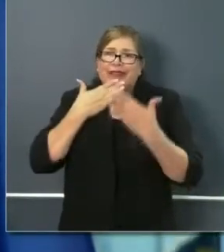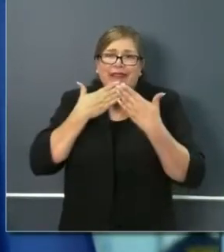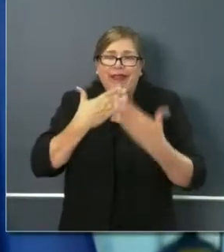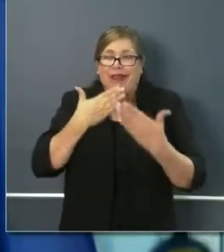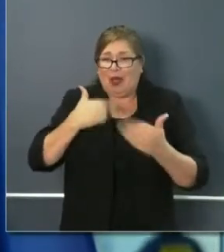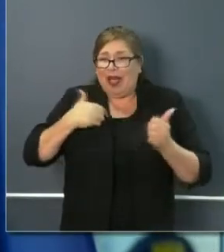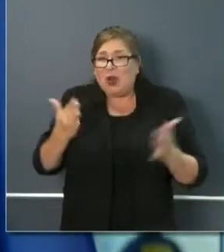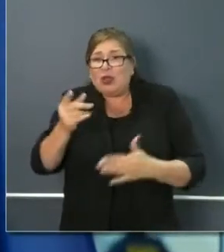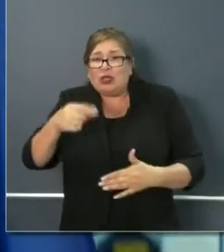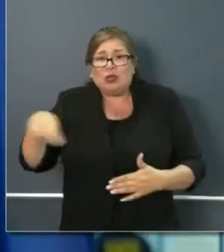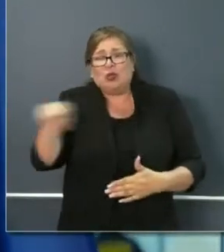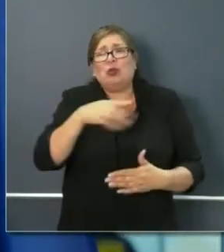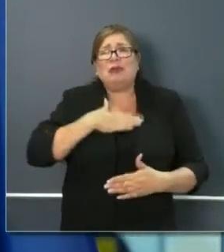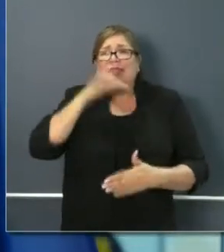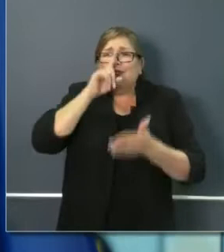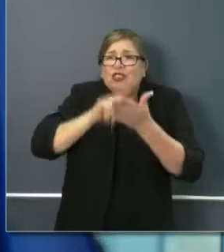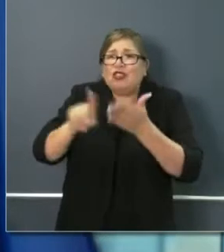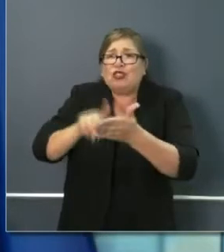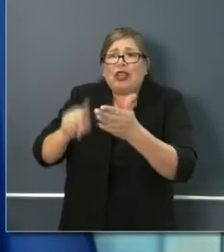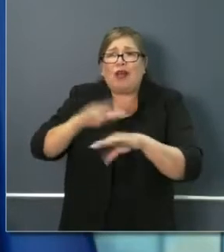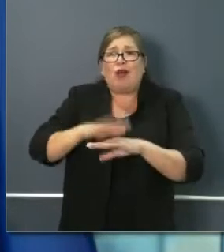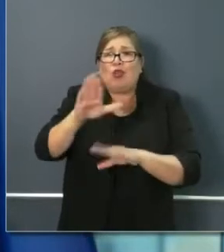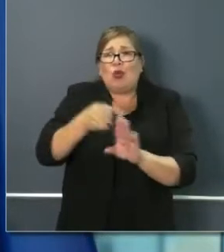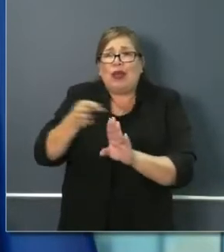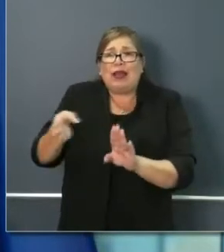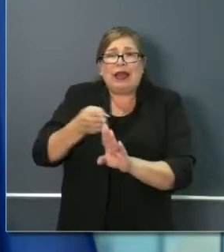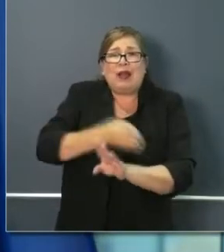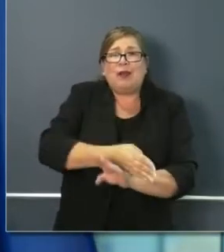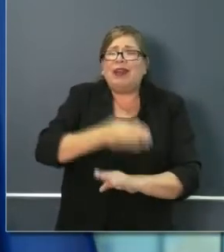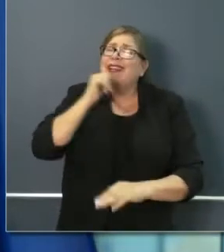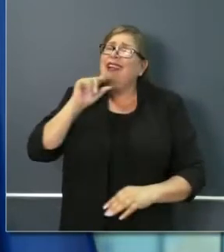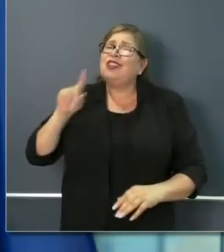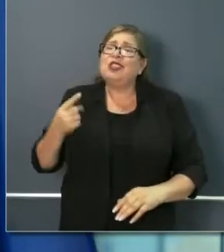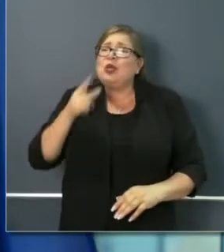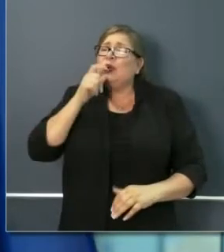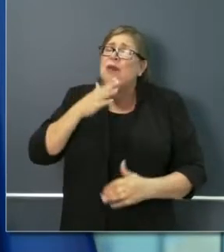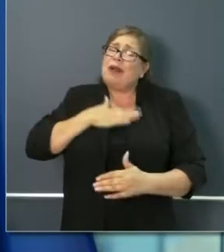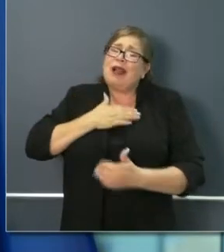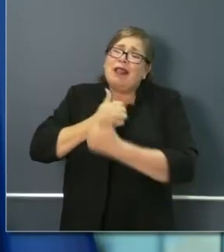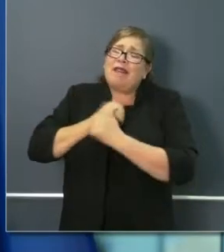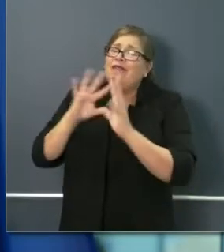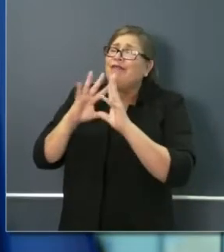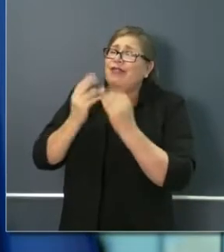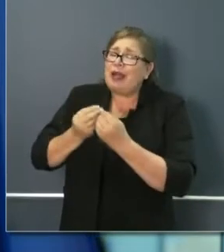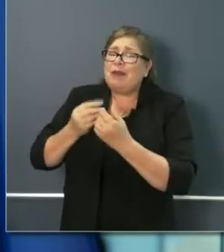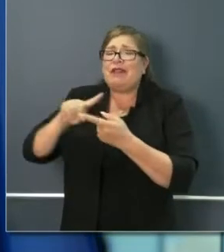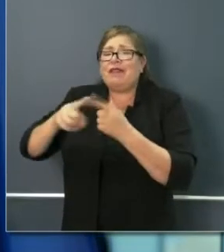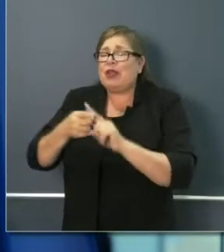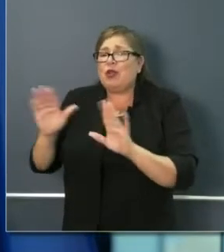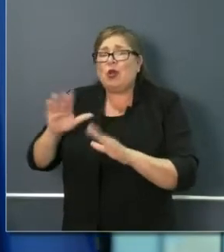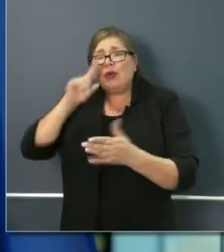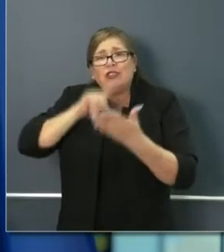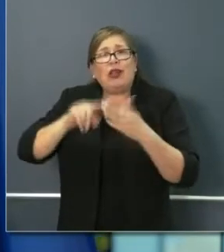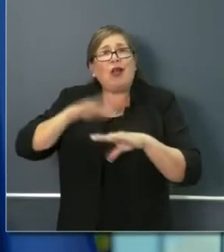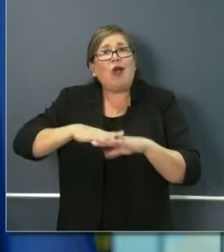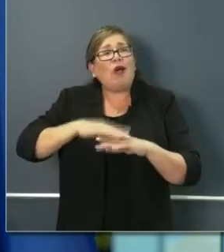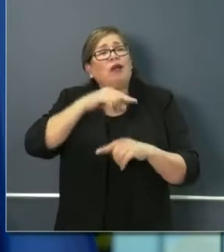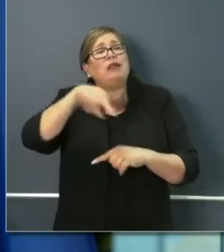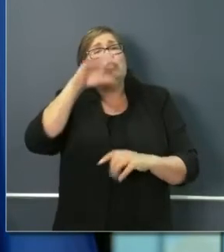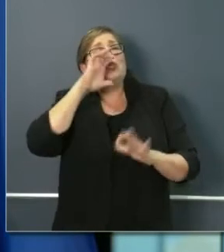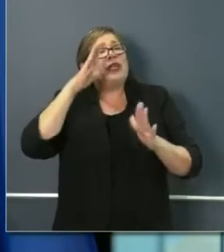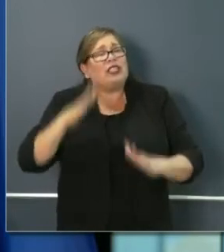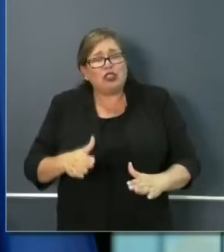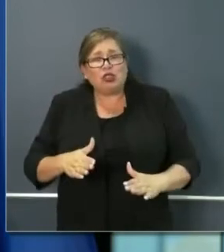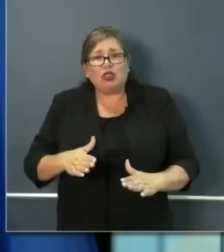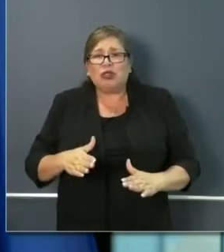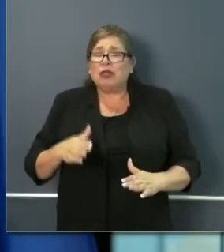make those phone calls, not just loved ones. Check in on strangers. People ask every day, what more can I do?